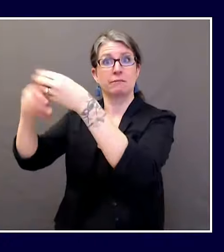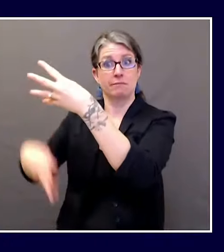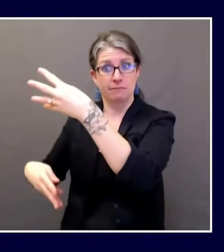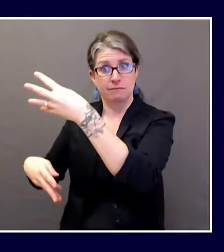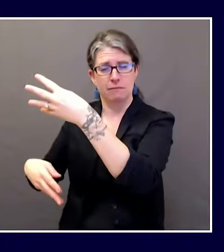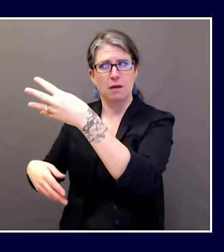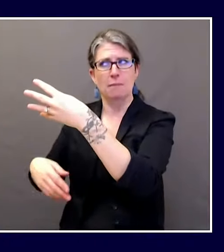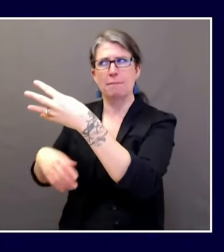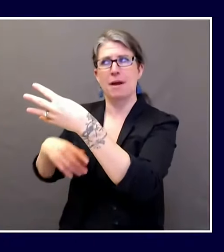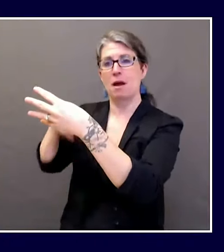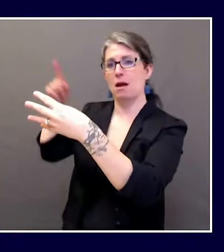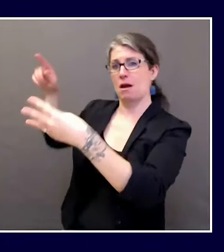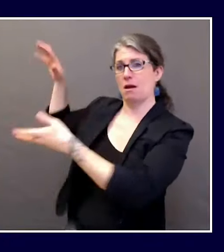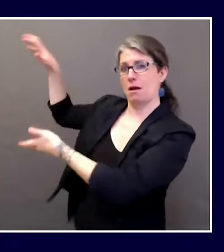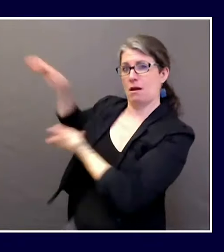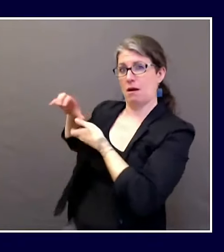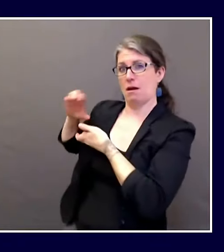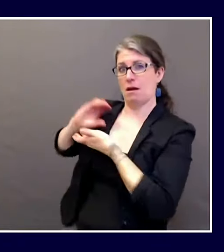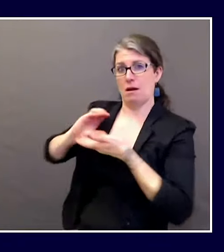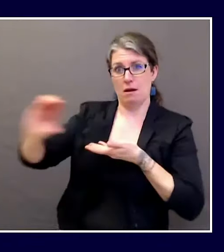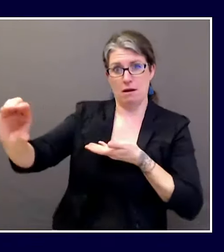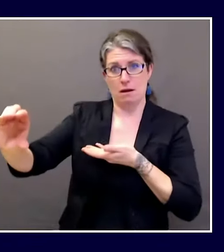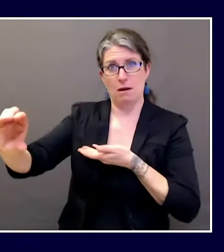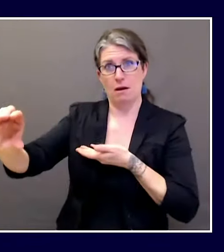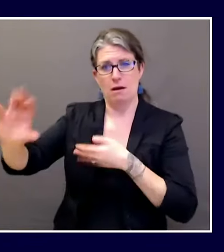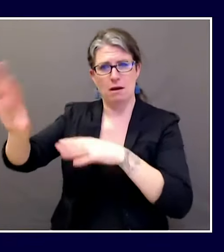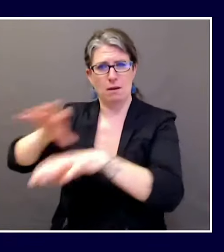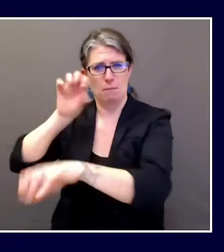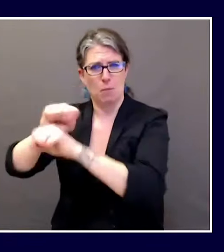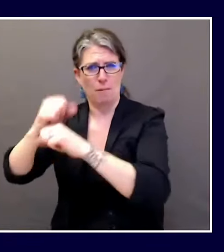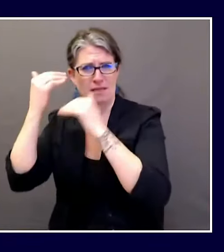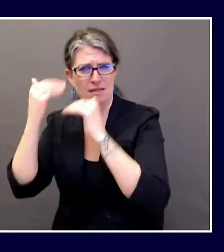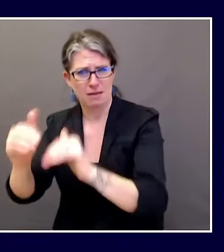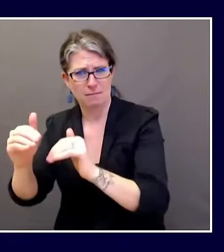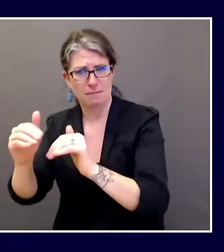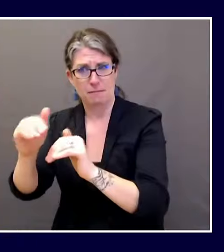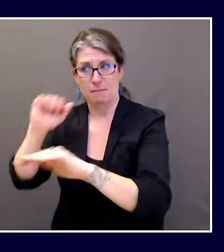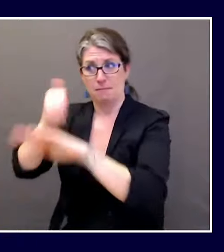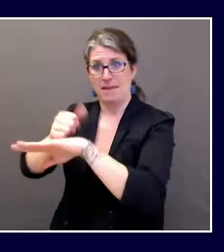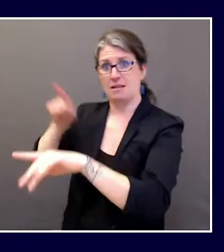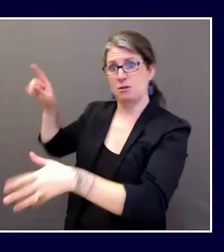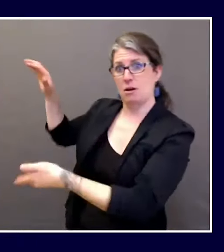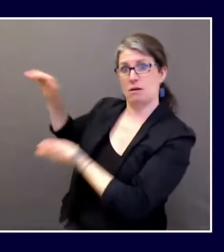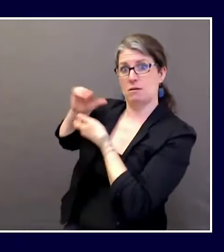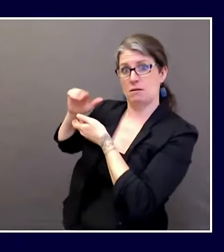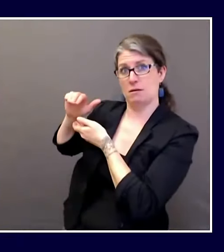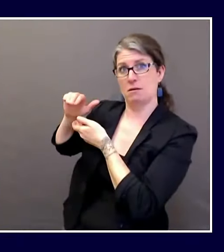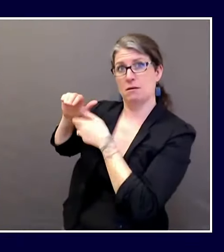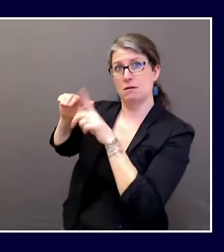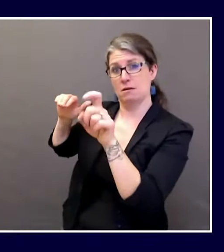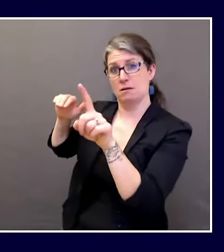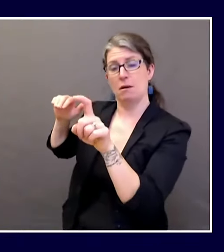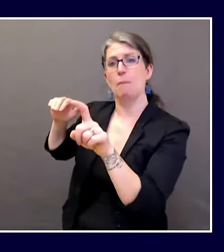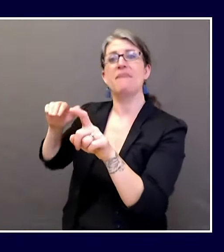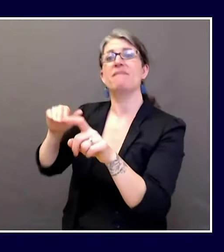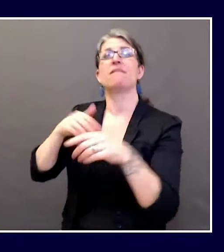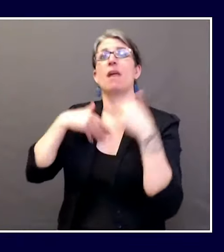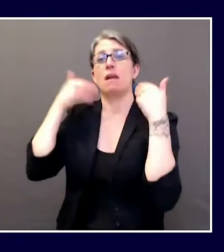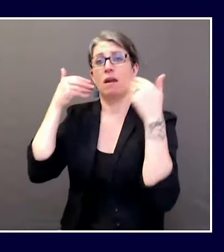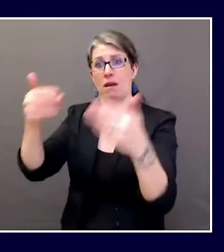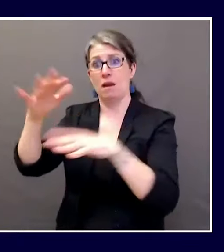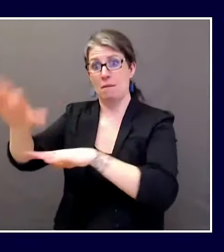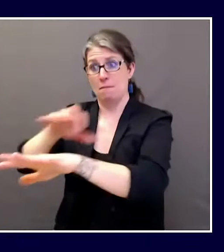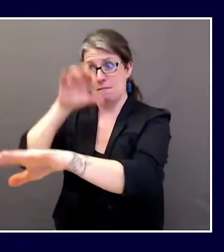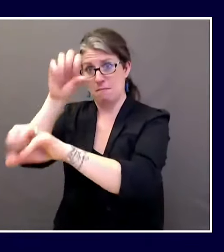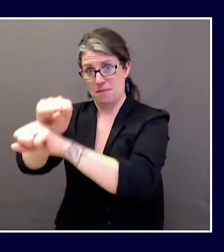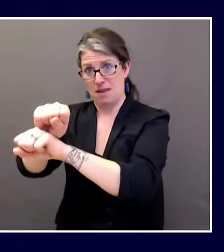when we have these open appointments that don't get filled, and then we have these places that have vaccine, but obviously there's